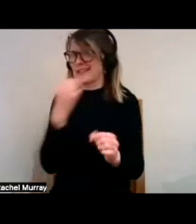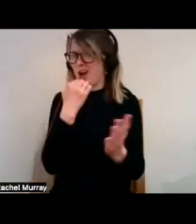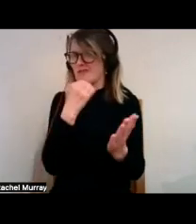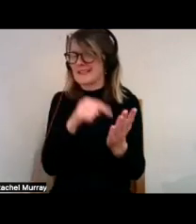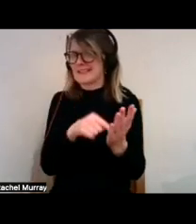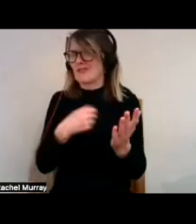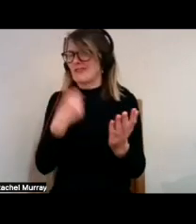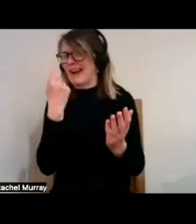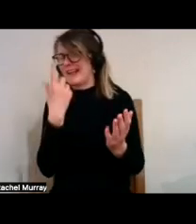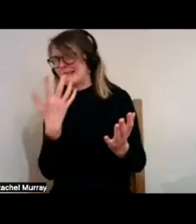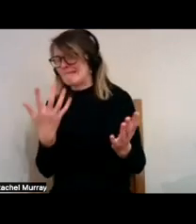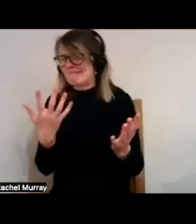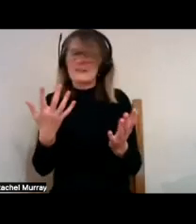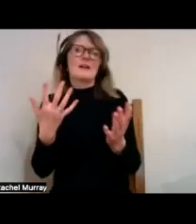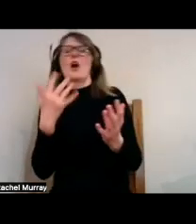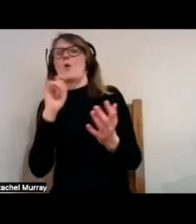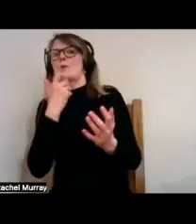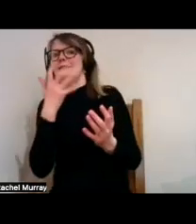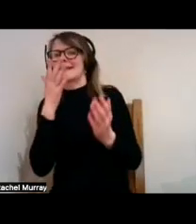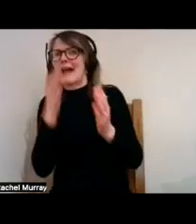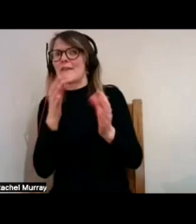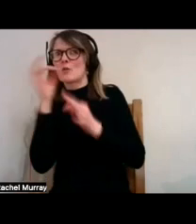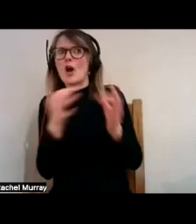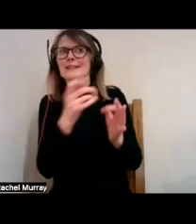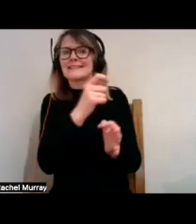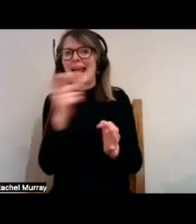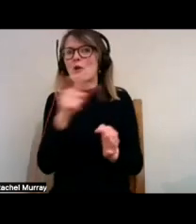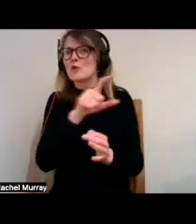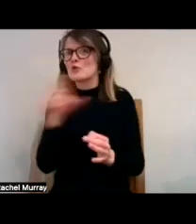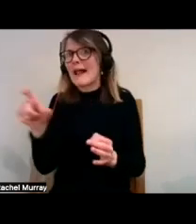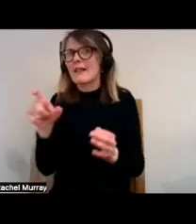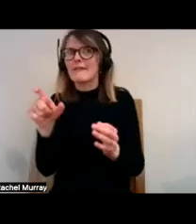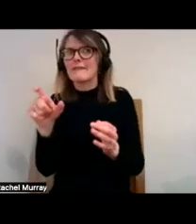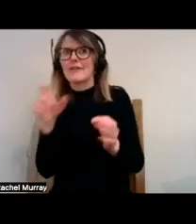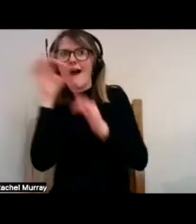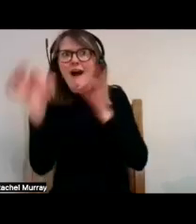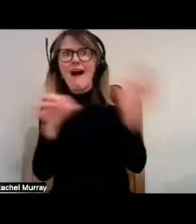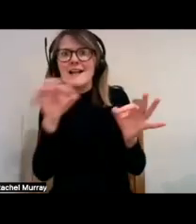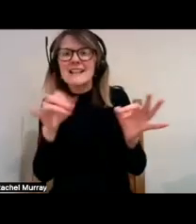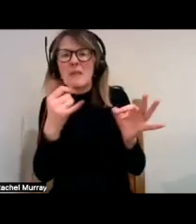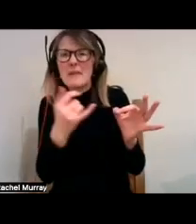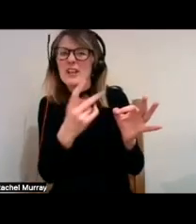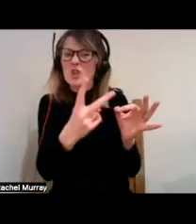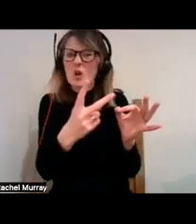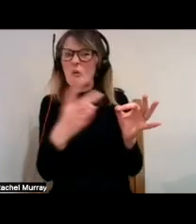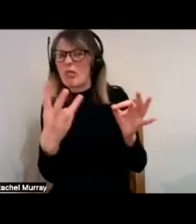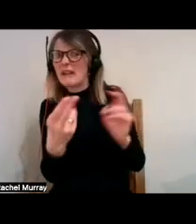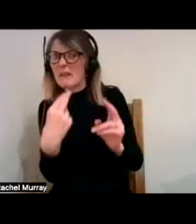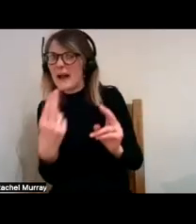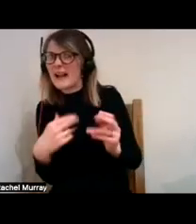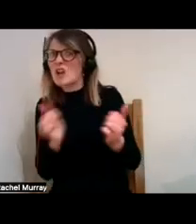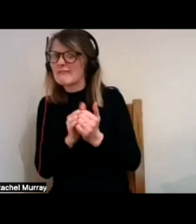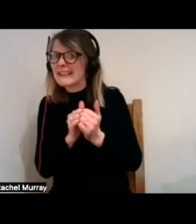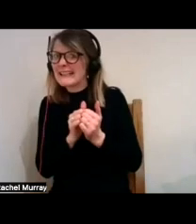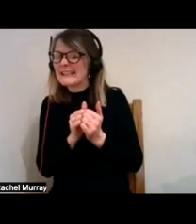realised that I was probably going to have to ask 10 or 12 bishops, and I might get a couple who were able to be interviewed. So I